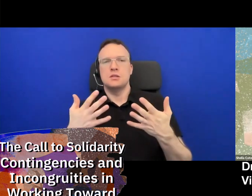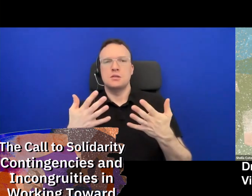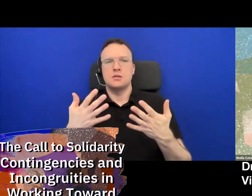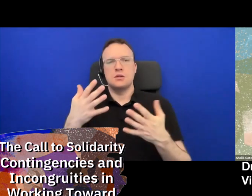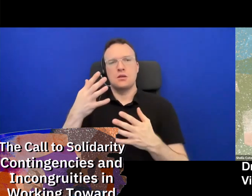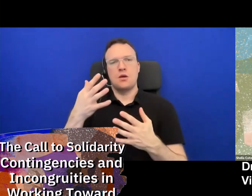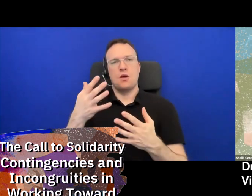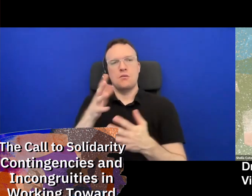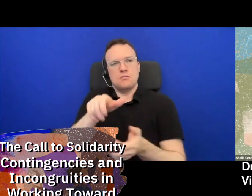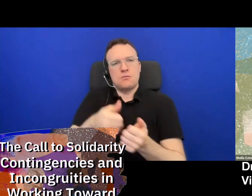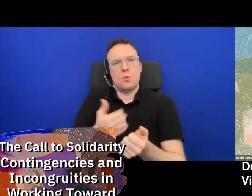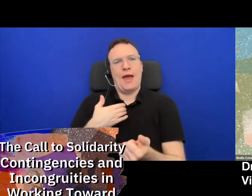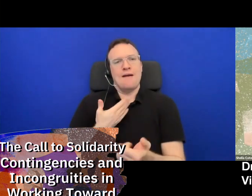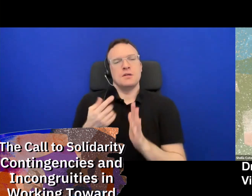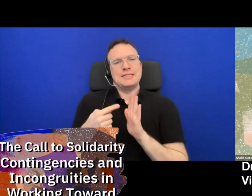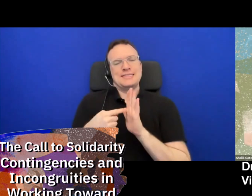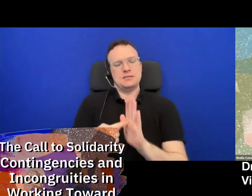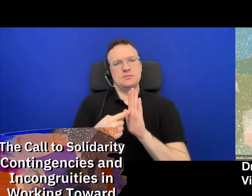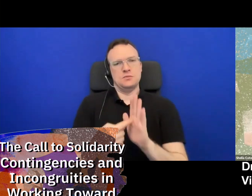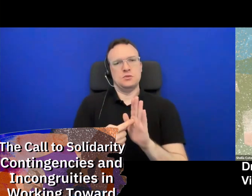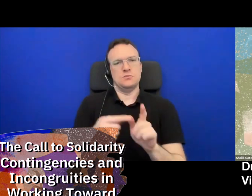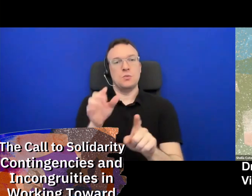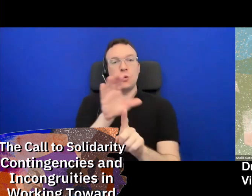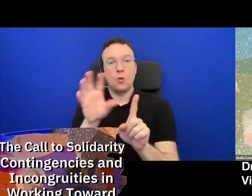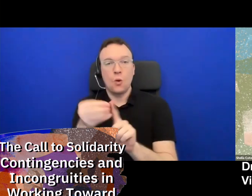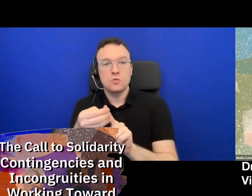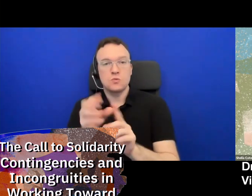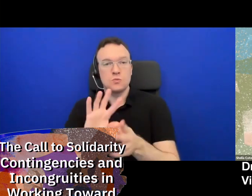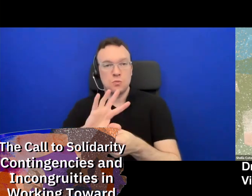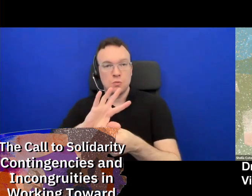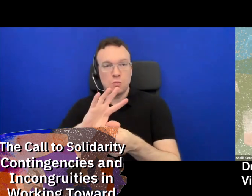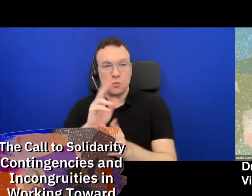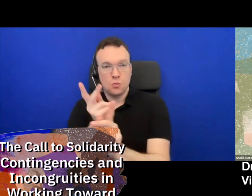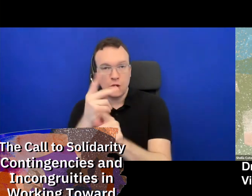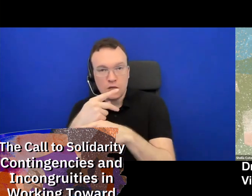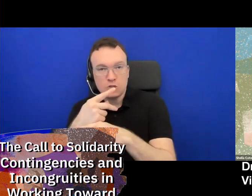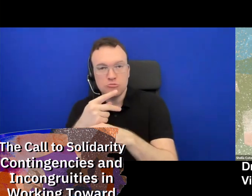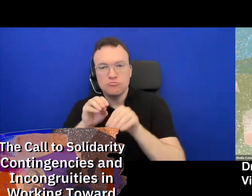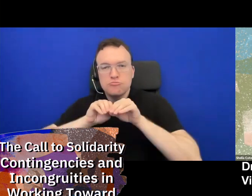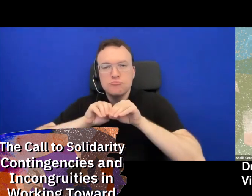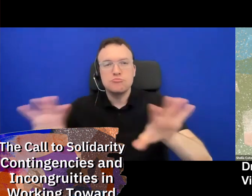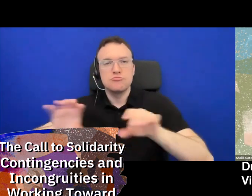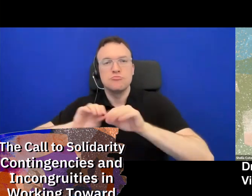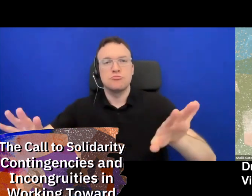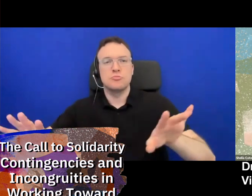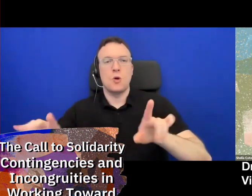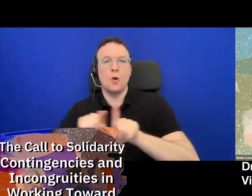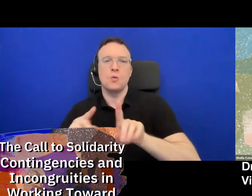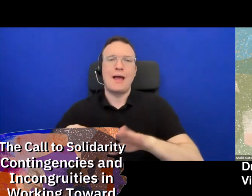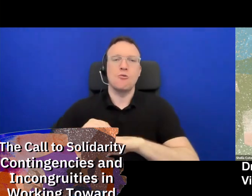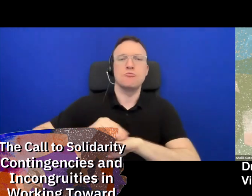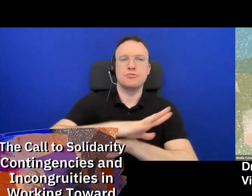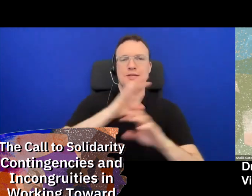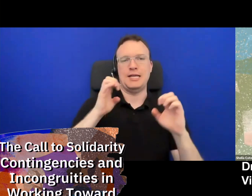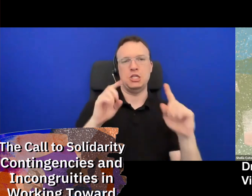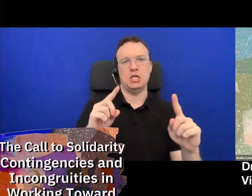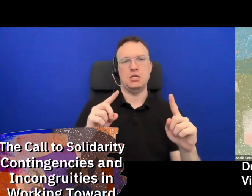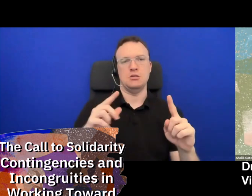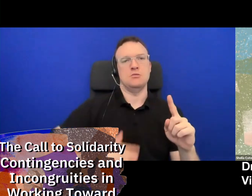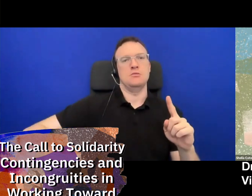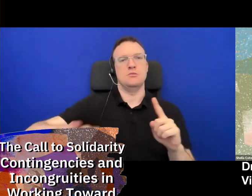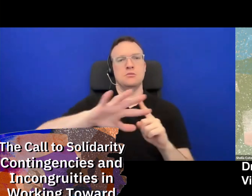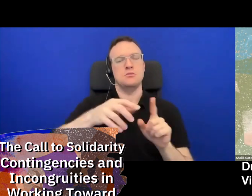dynamics of cultural production and processes of identification in educational contexts. He draws